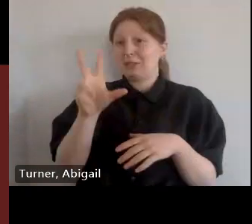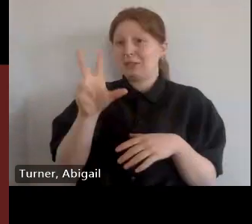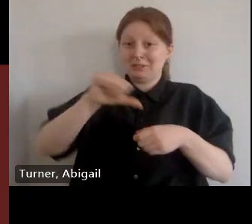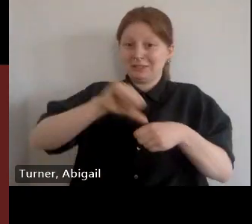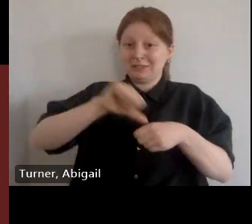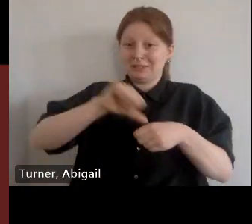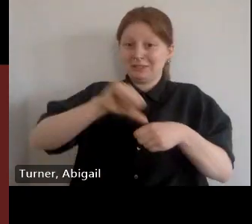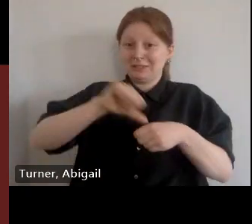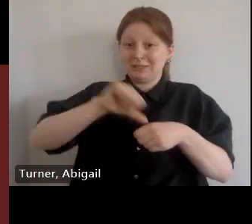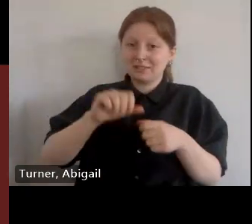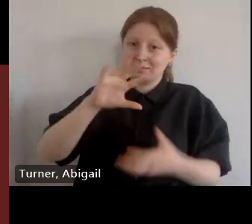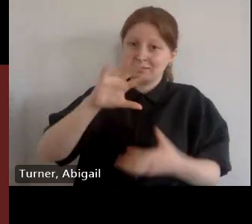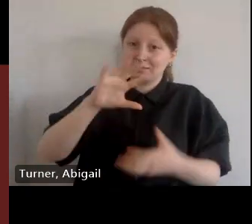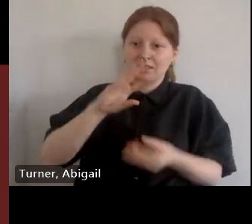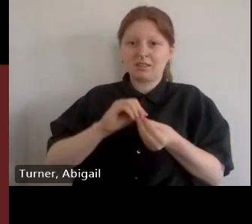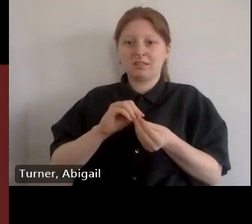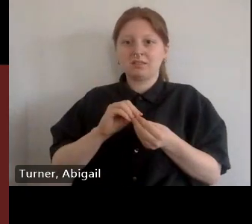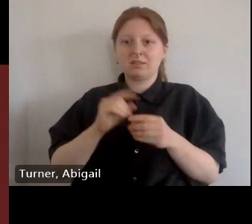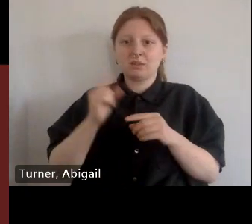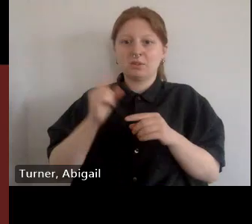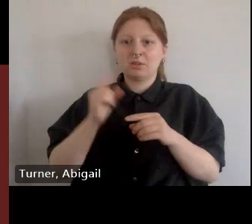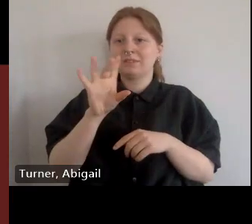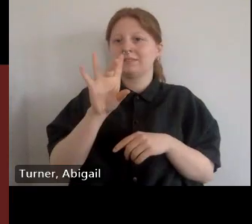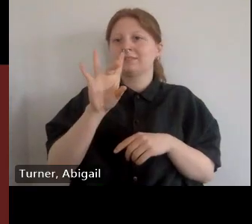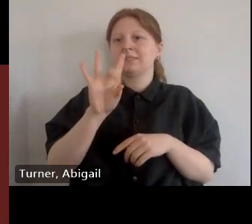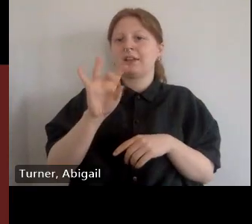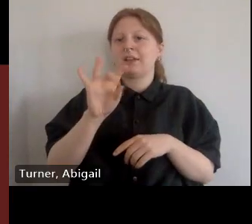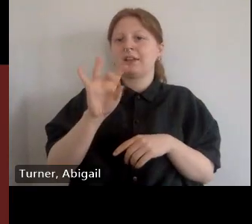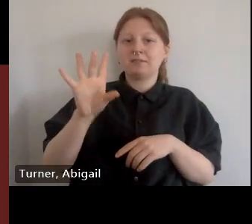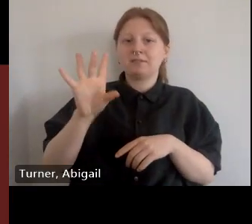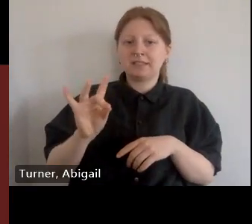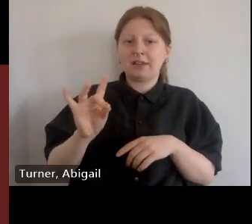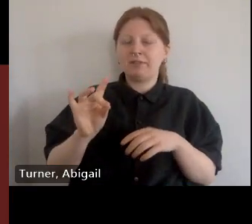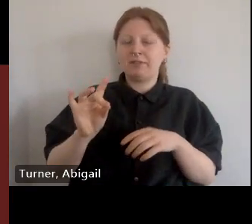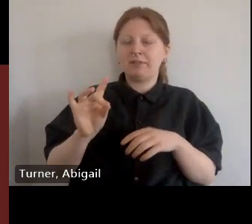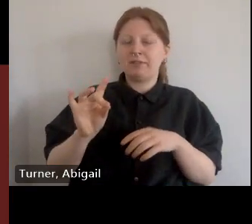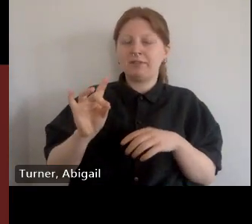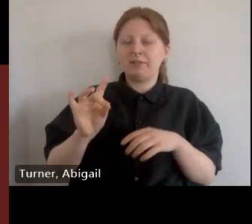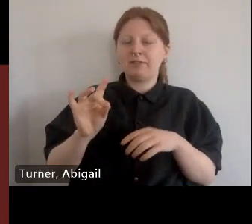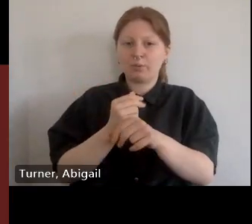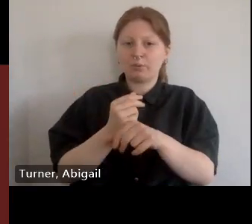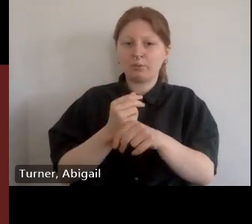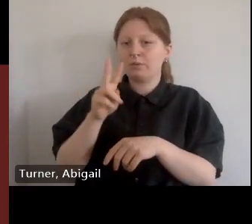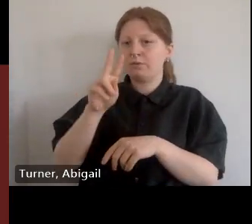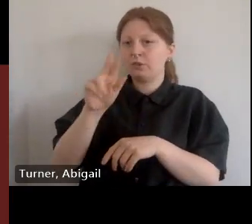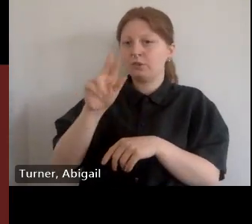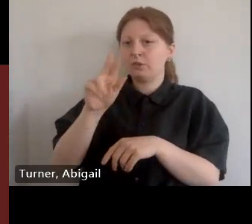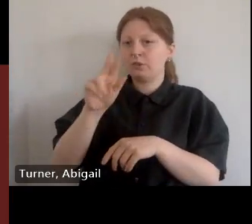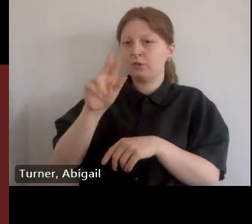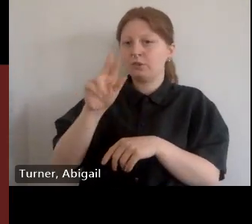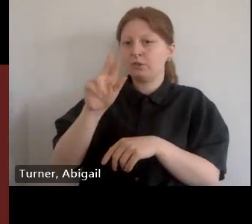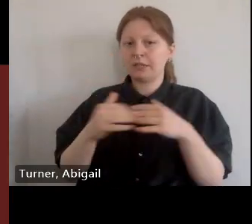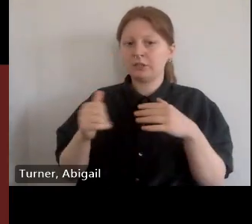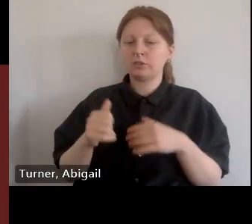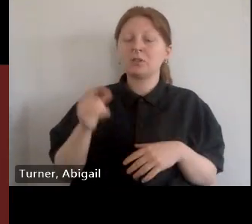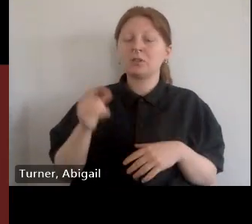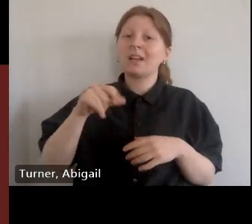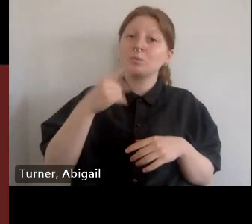the total Eastern Shore experience. Everyone on the shore experienced that growing up. I think a lot of people